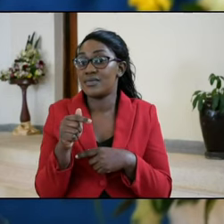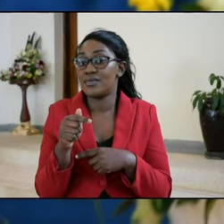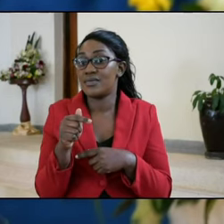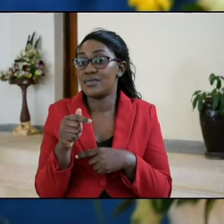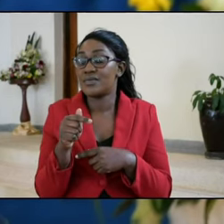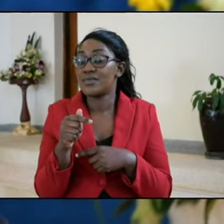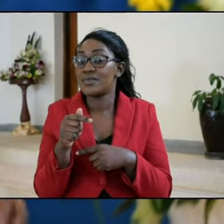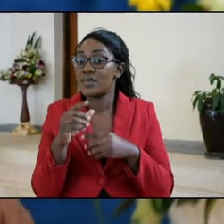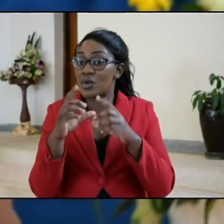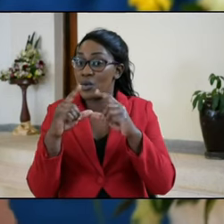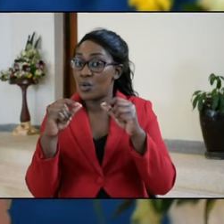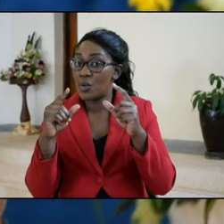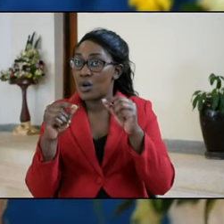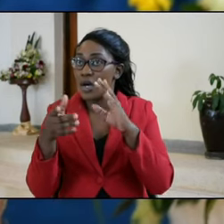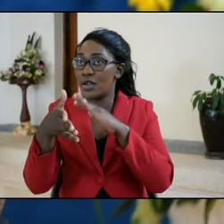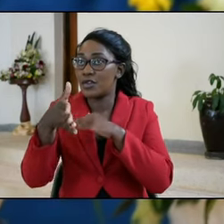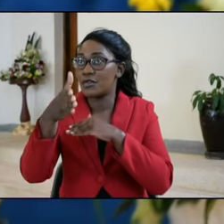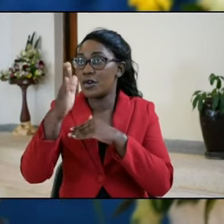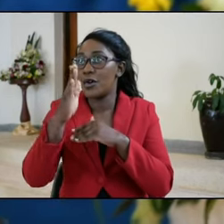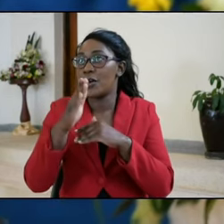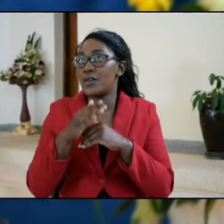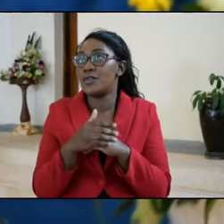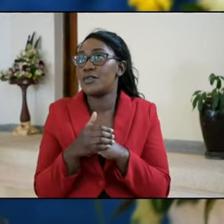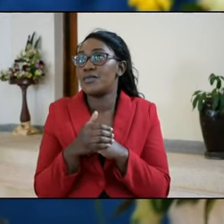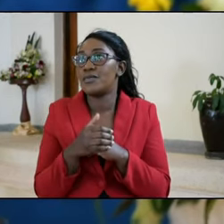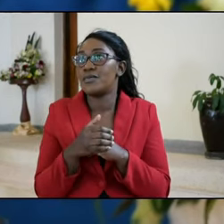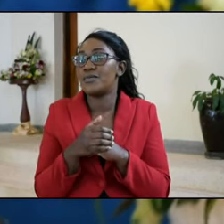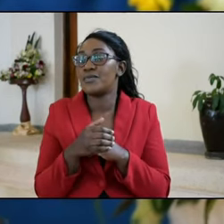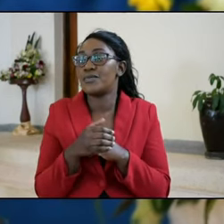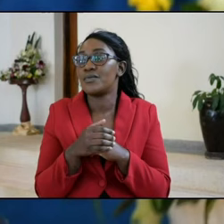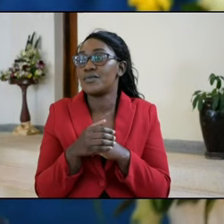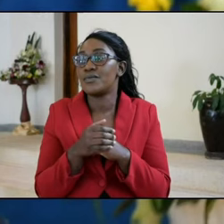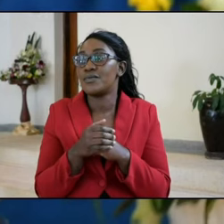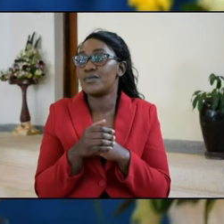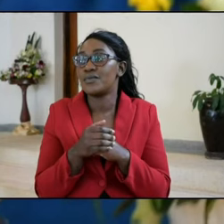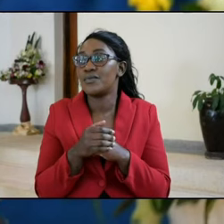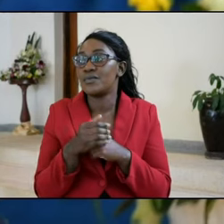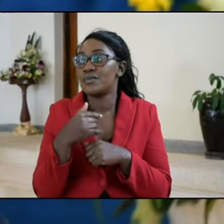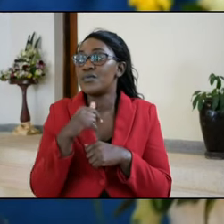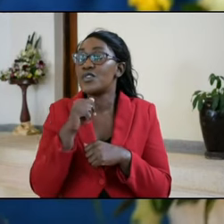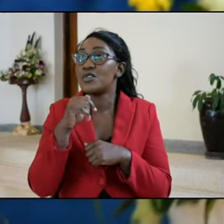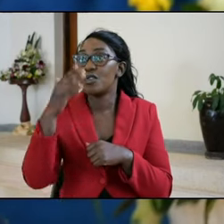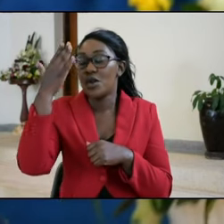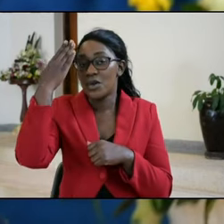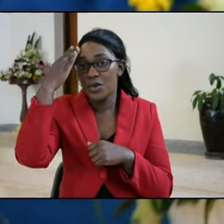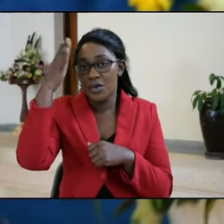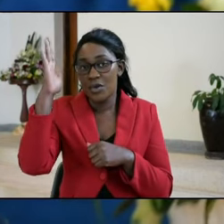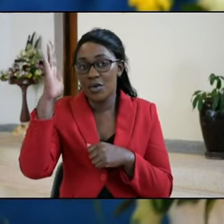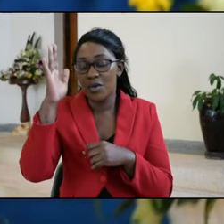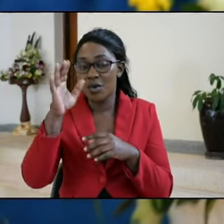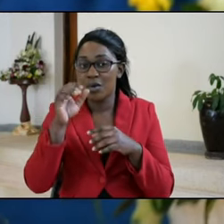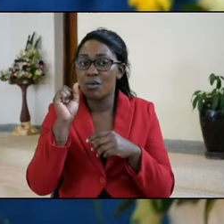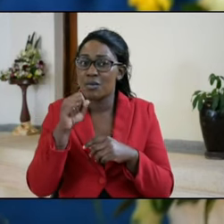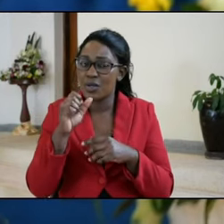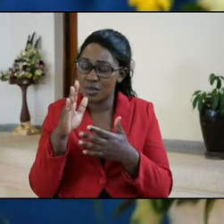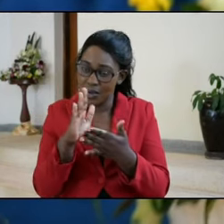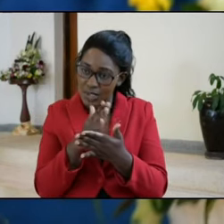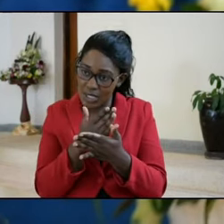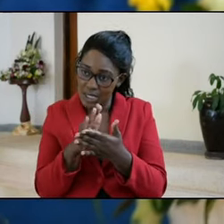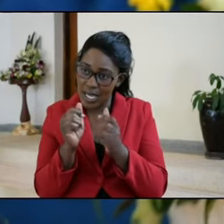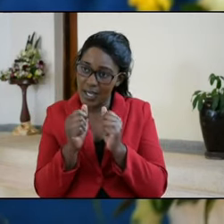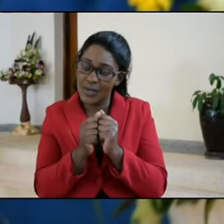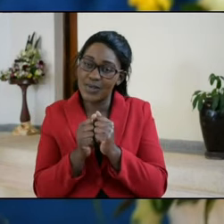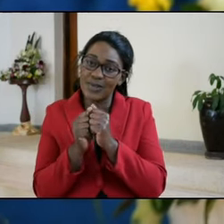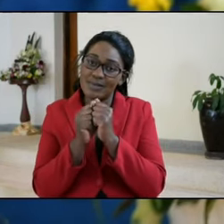of the Word of God. Jack? Yes. I don't know whether you could share with us some of